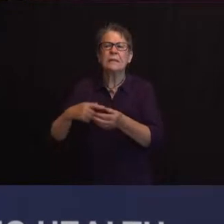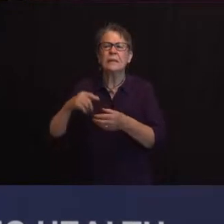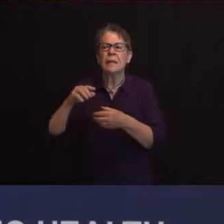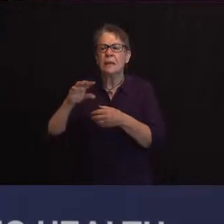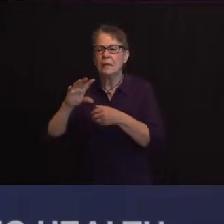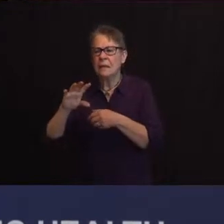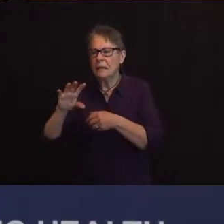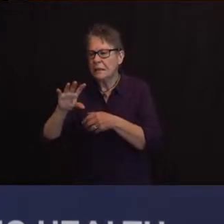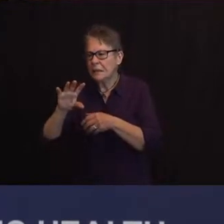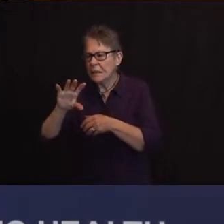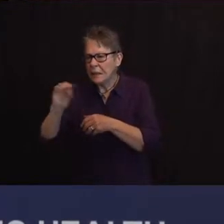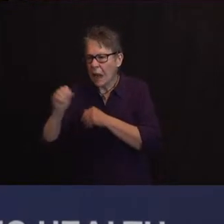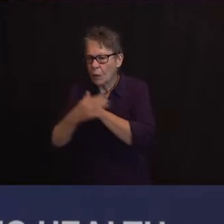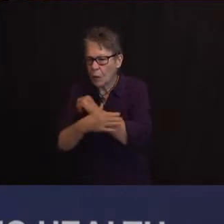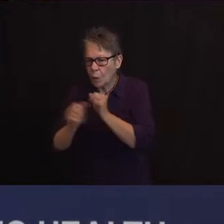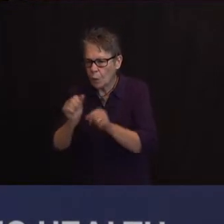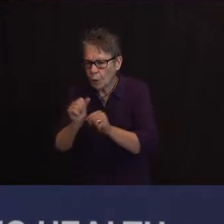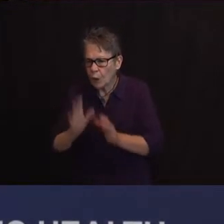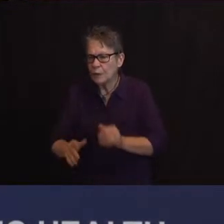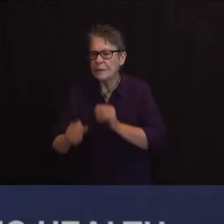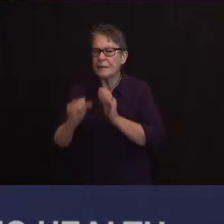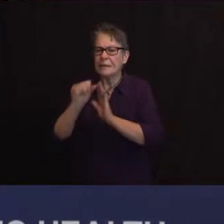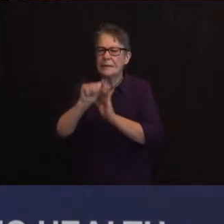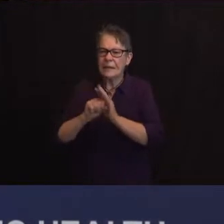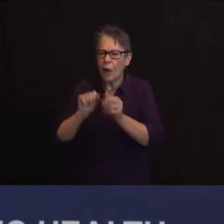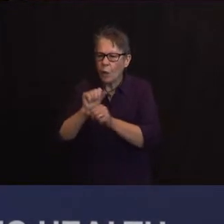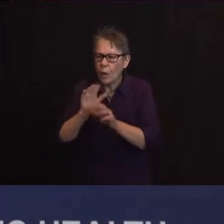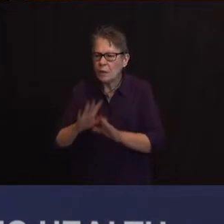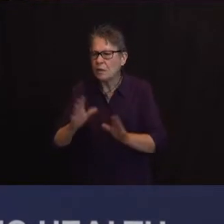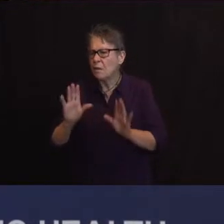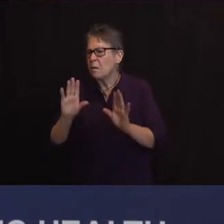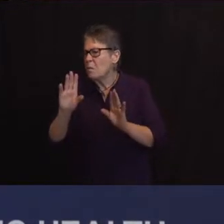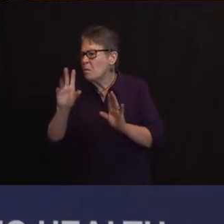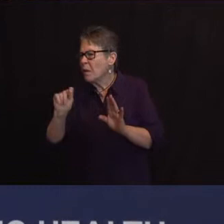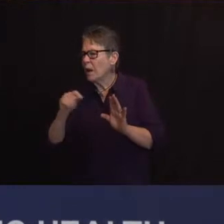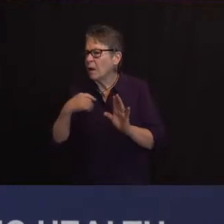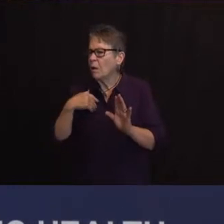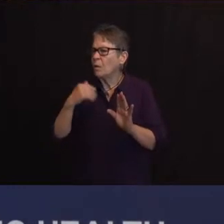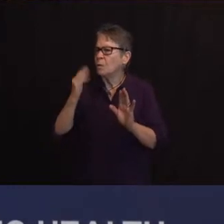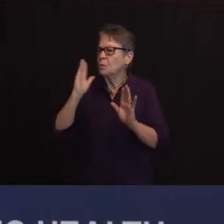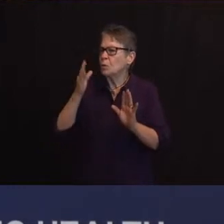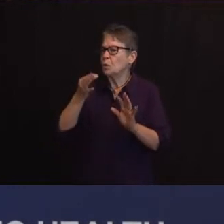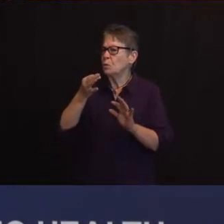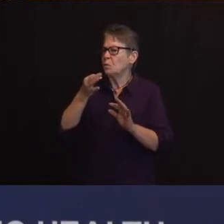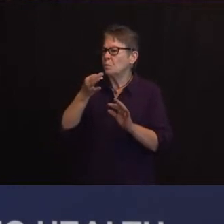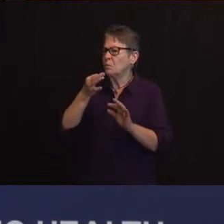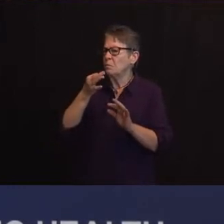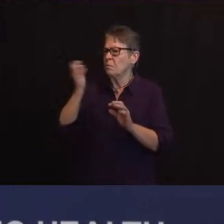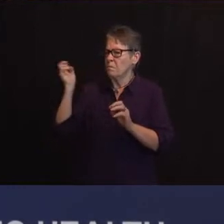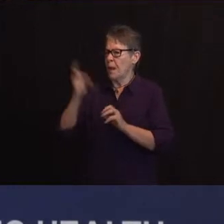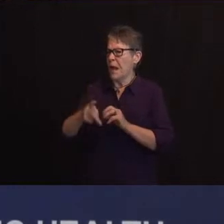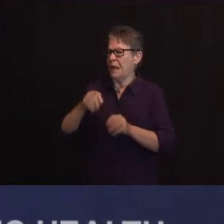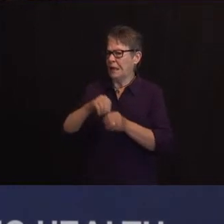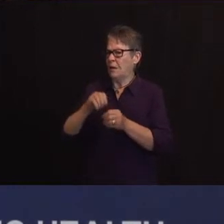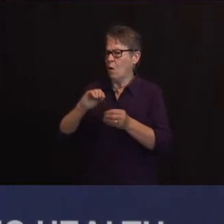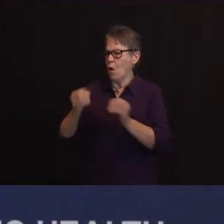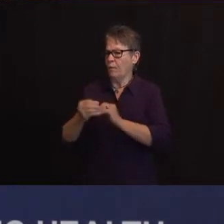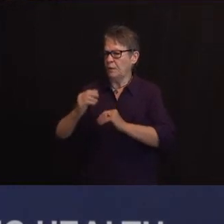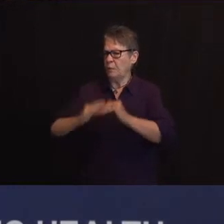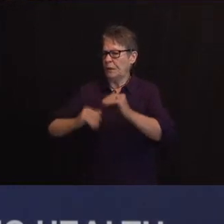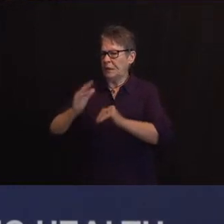But my guess is it's only a matter of time here. Now, will we go back completely to what we looked like